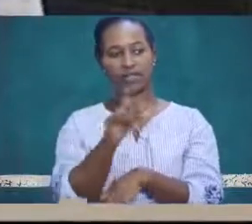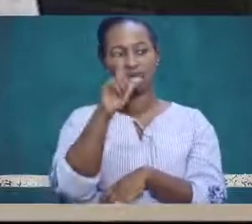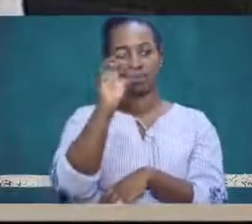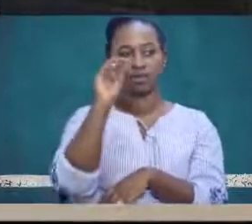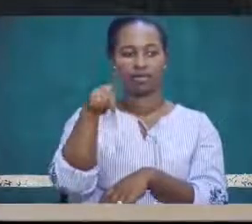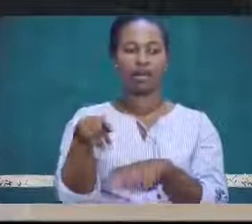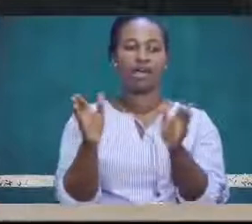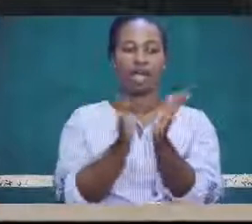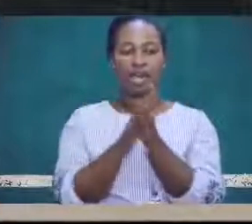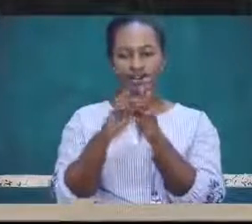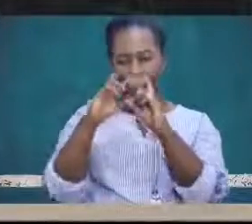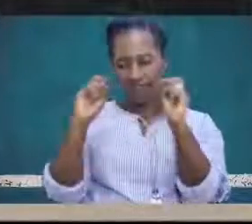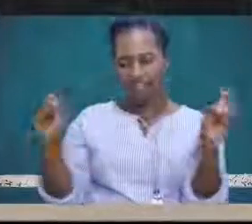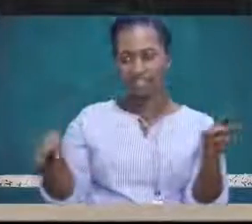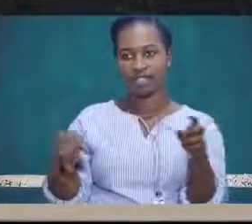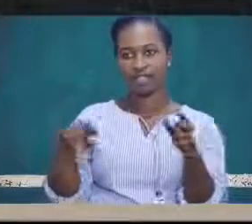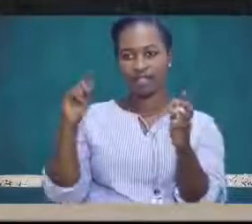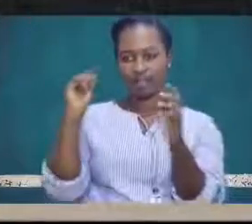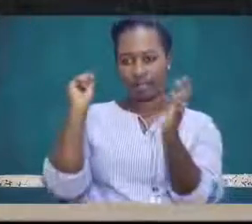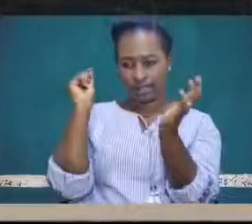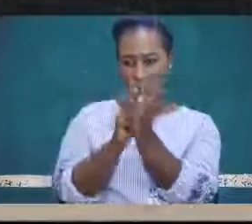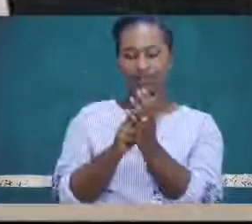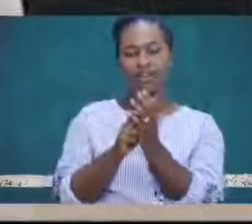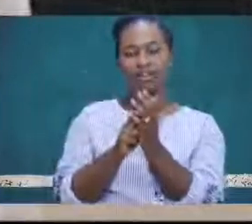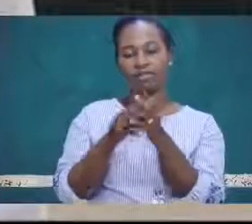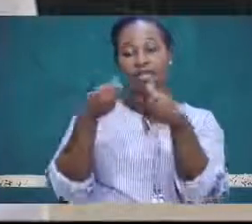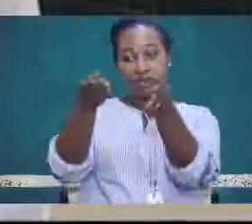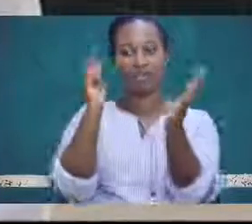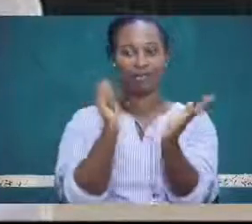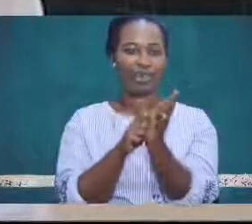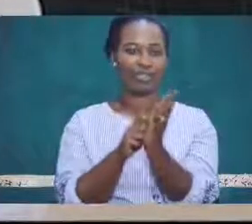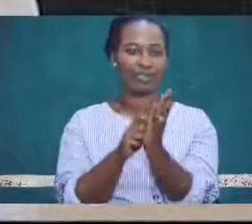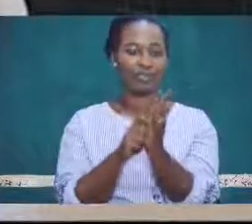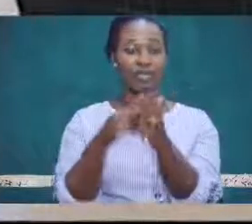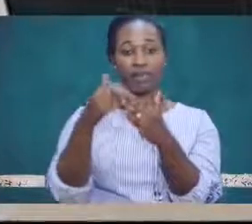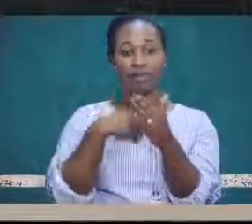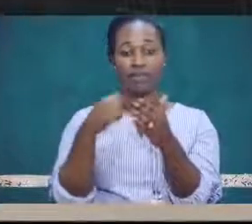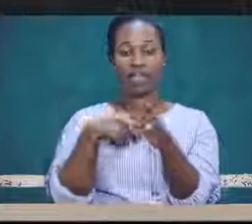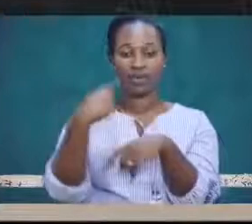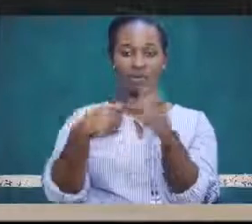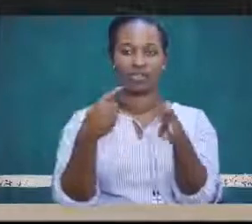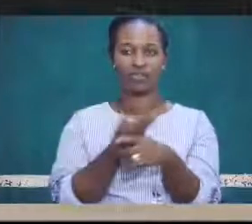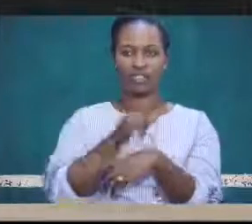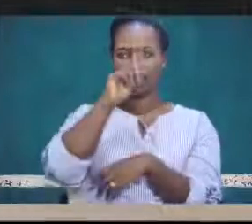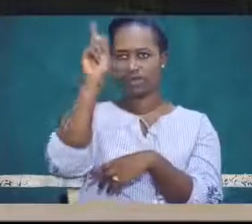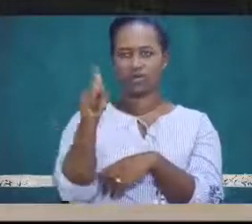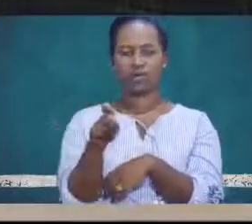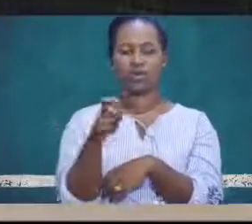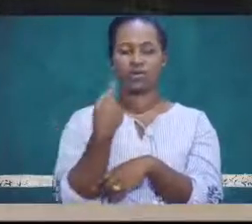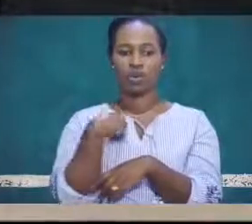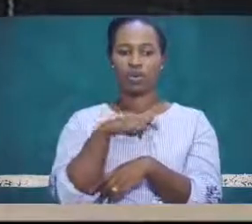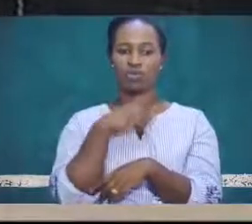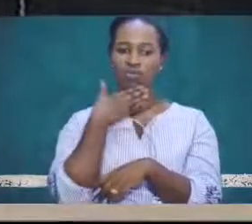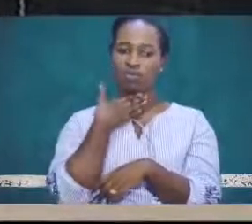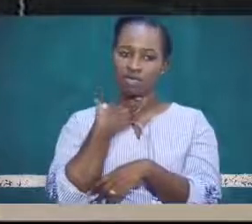points. So before I continue, I have a question here which I want us to first do about